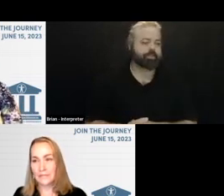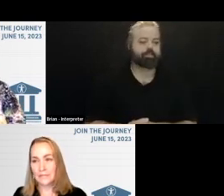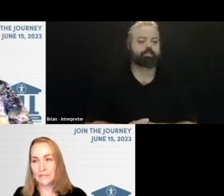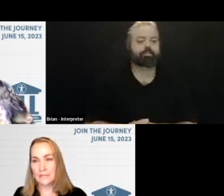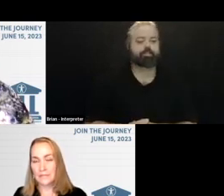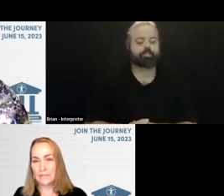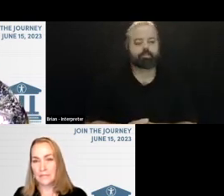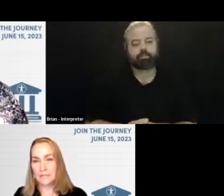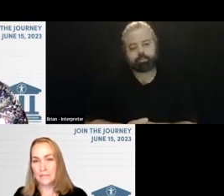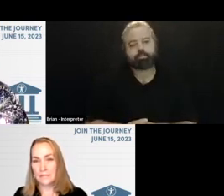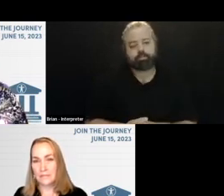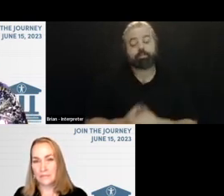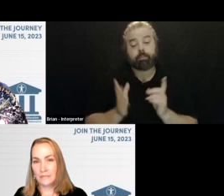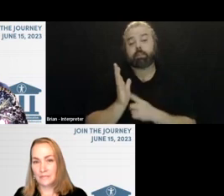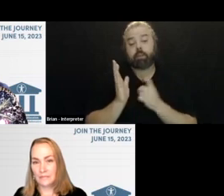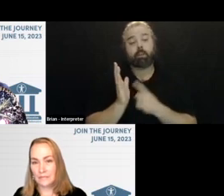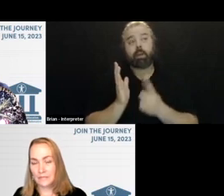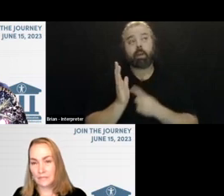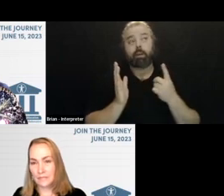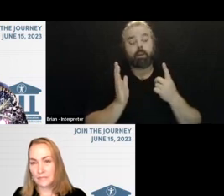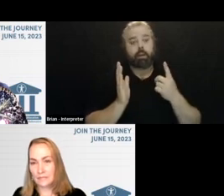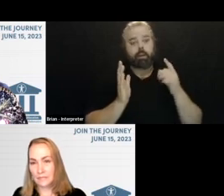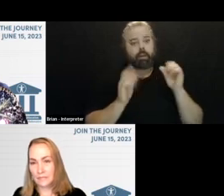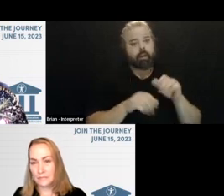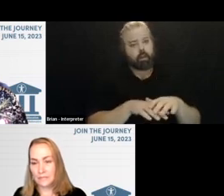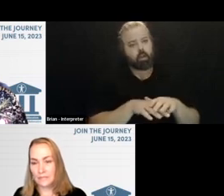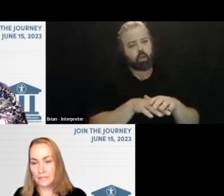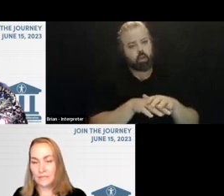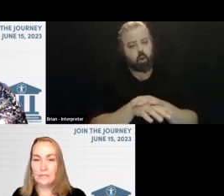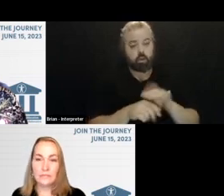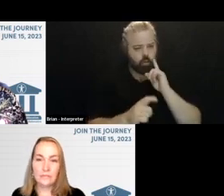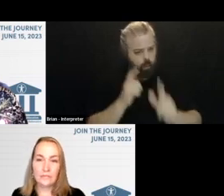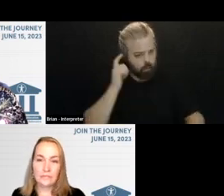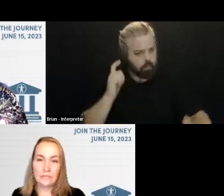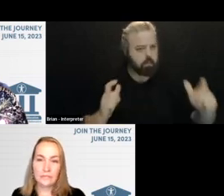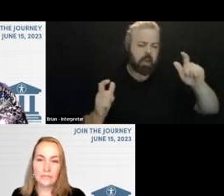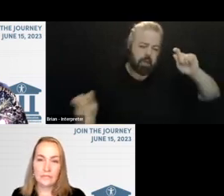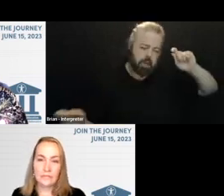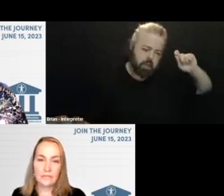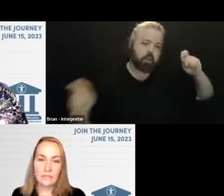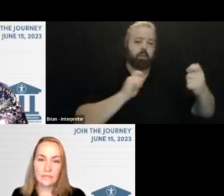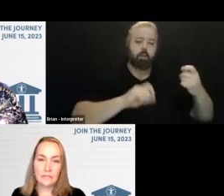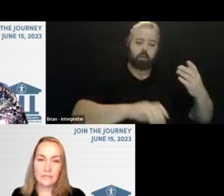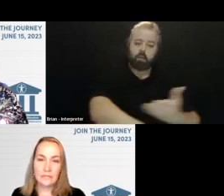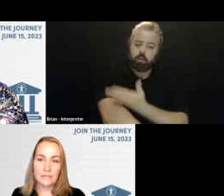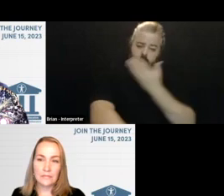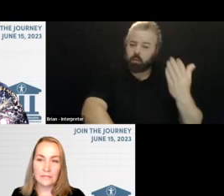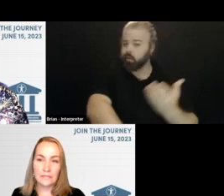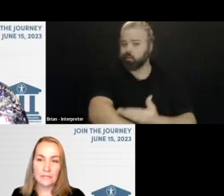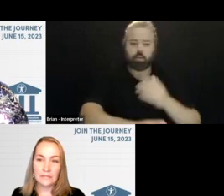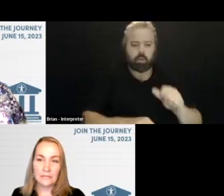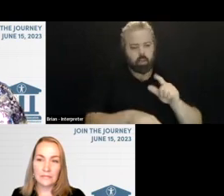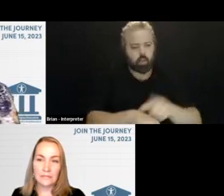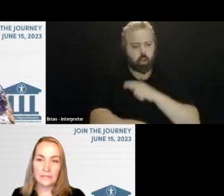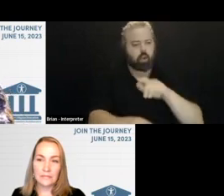So sometimes it can be slow adopting for some of those big overhauls, especially in something like Access. But all